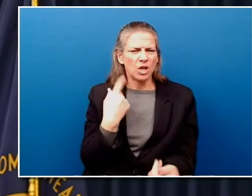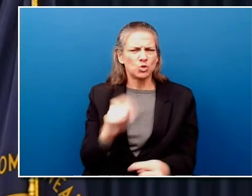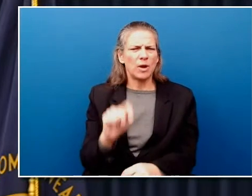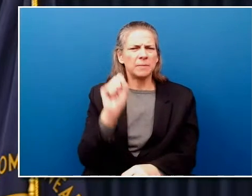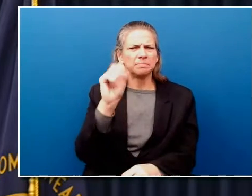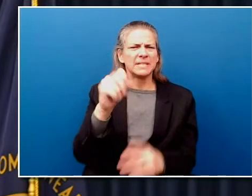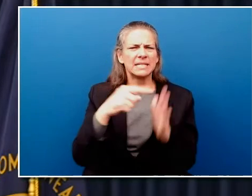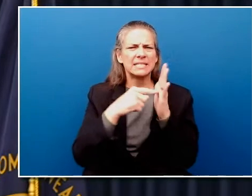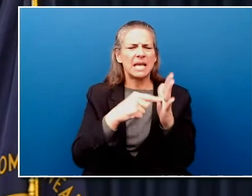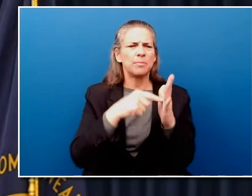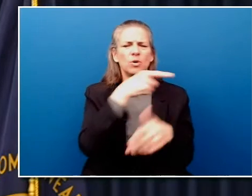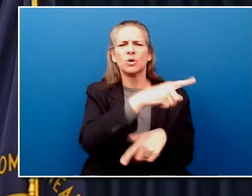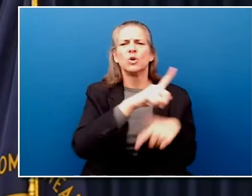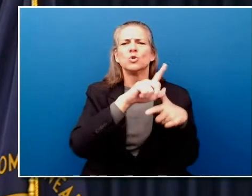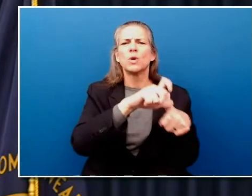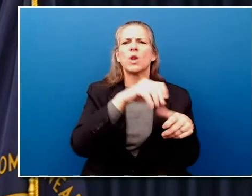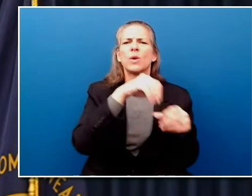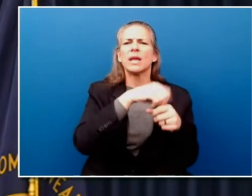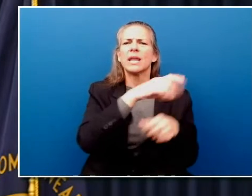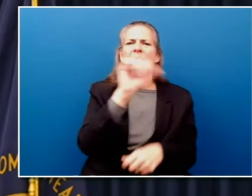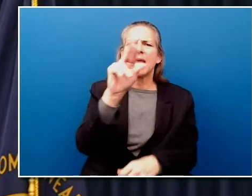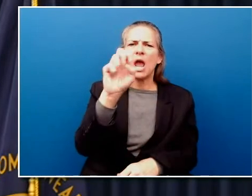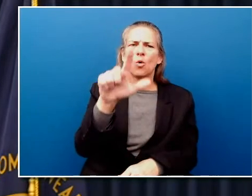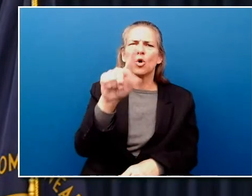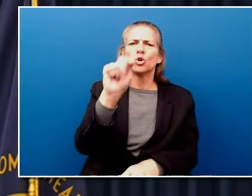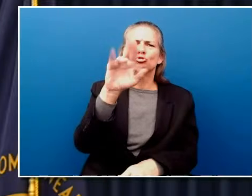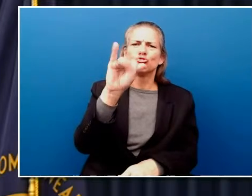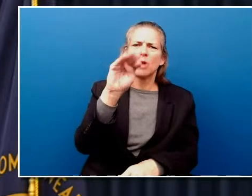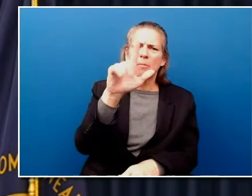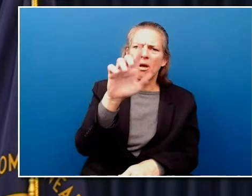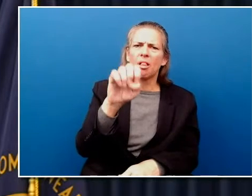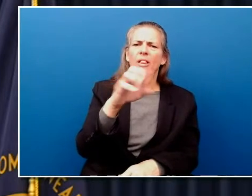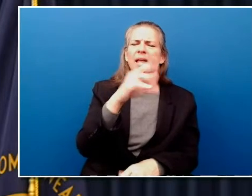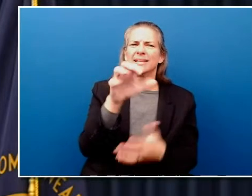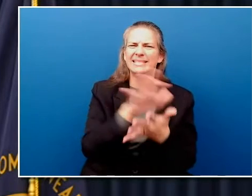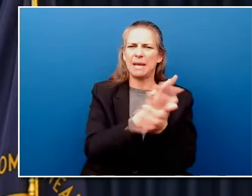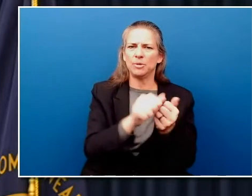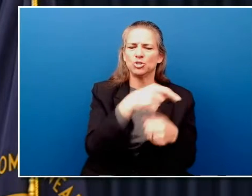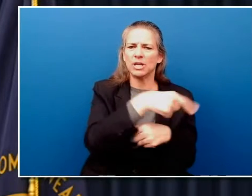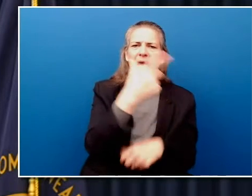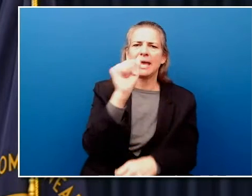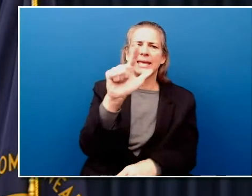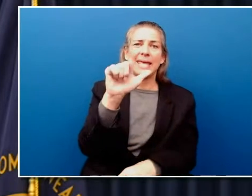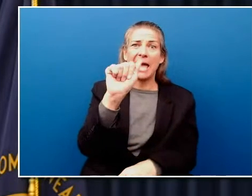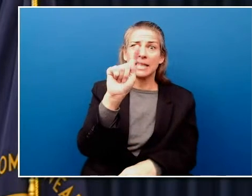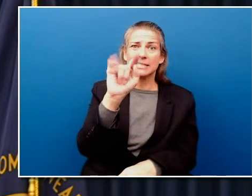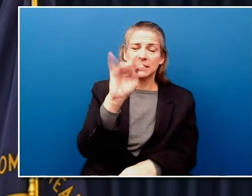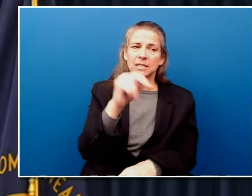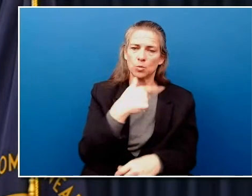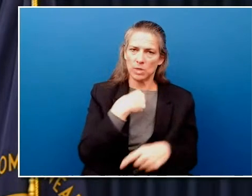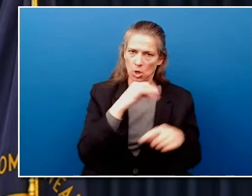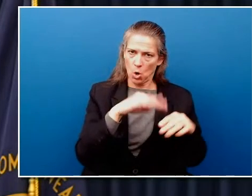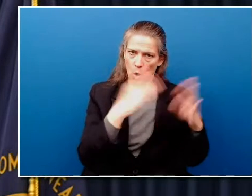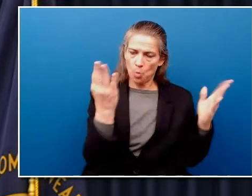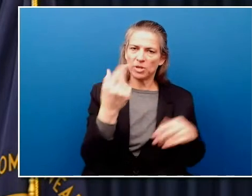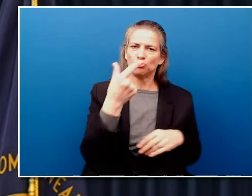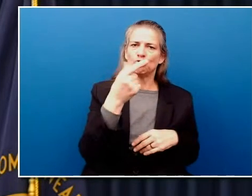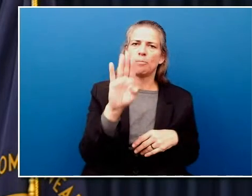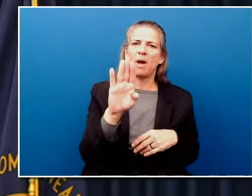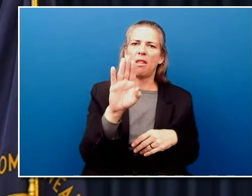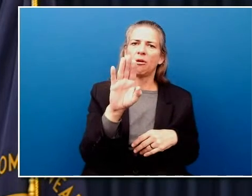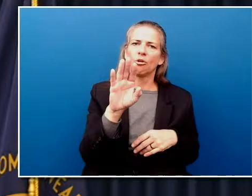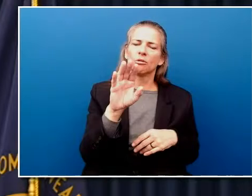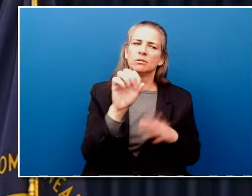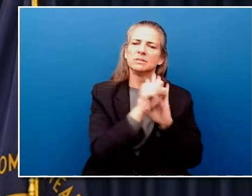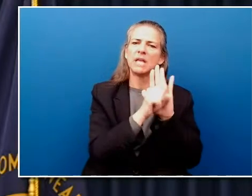the tornadoes in Carroll and Trumbull and the damage in Gallatin. We were able to open up General Butler State Park, bring